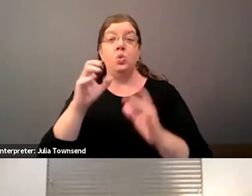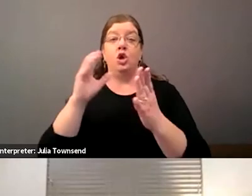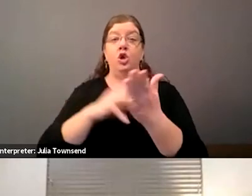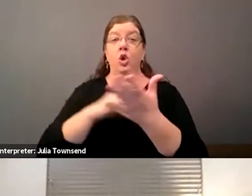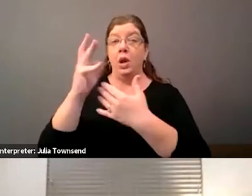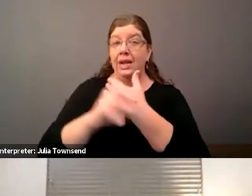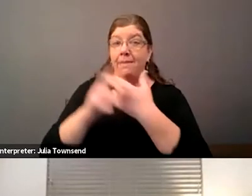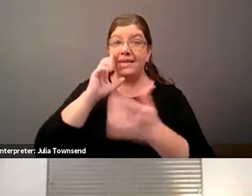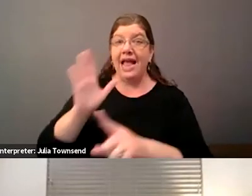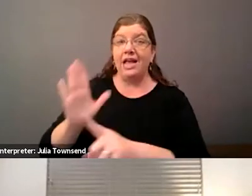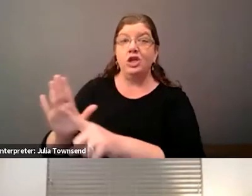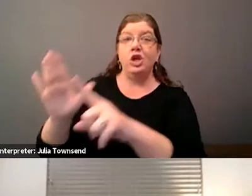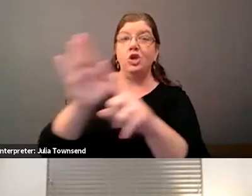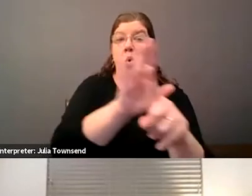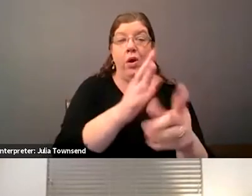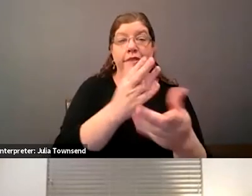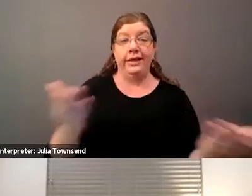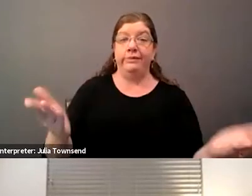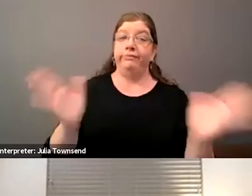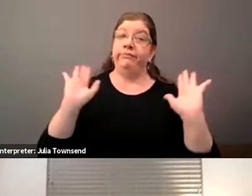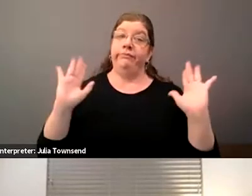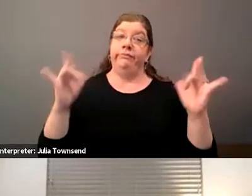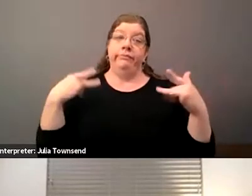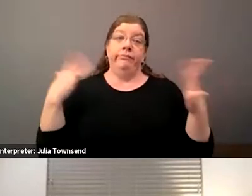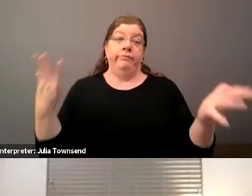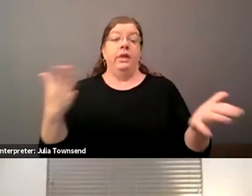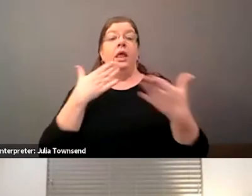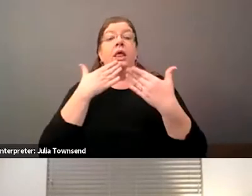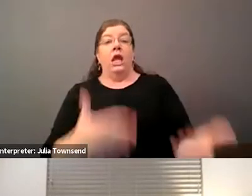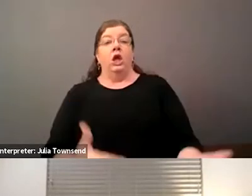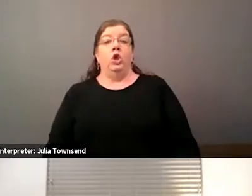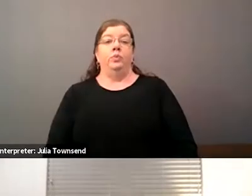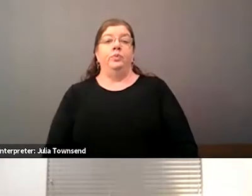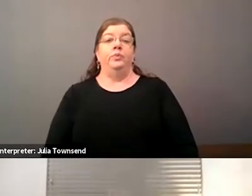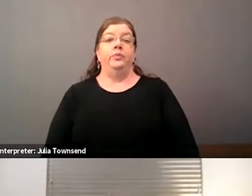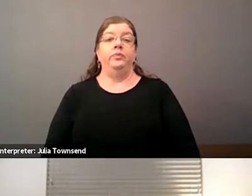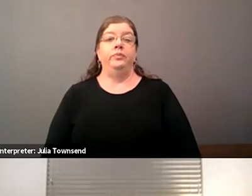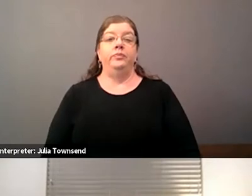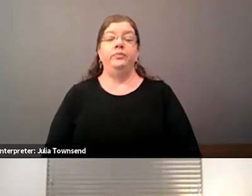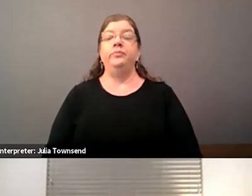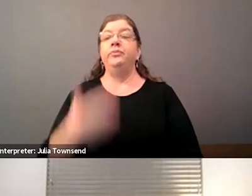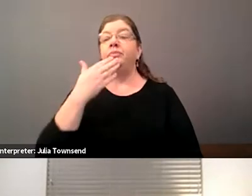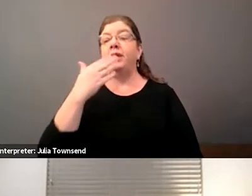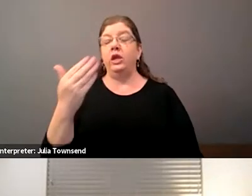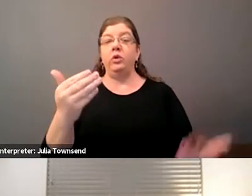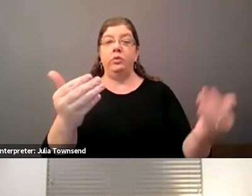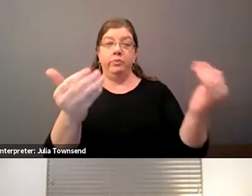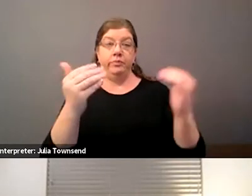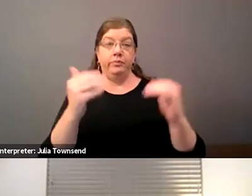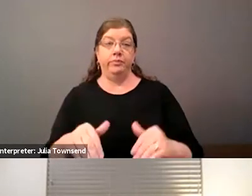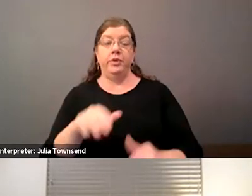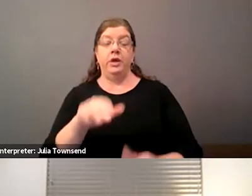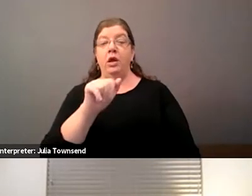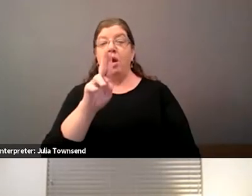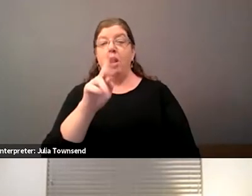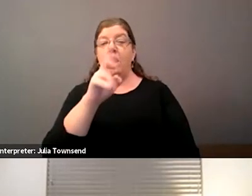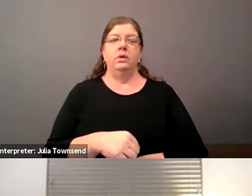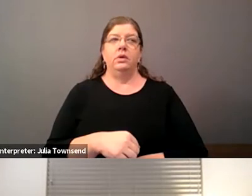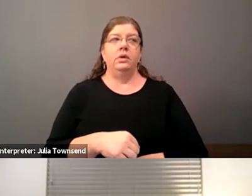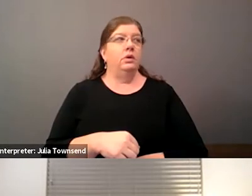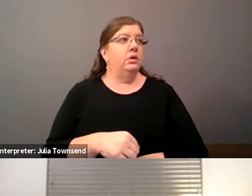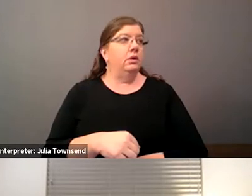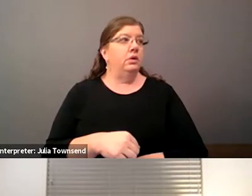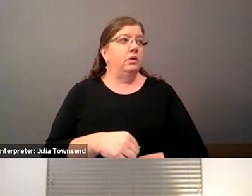your thing so thank you thank you next we have audrey nebsiger